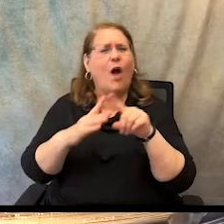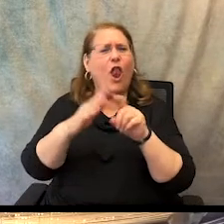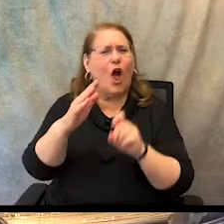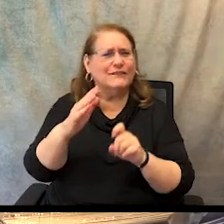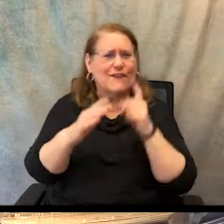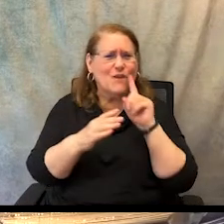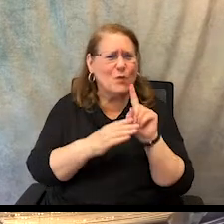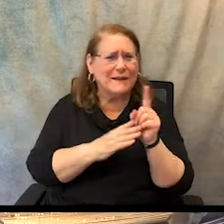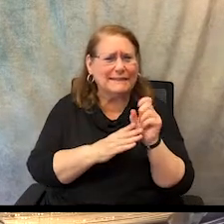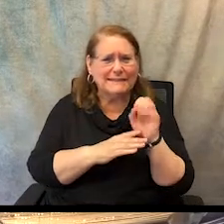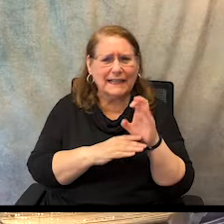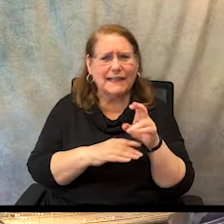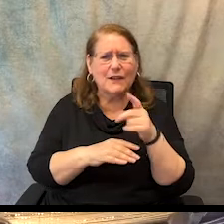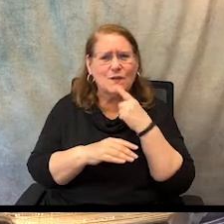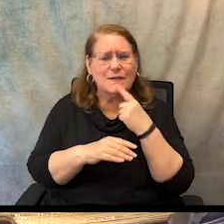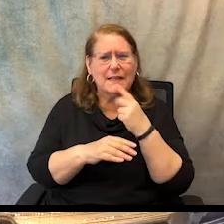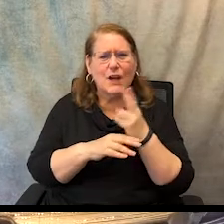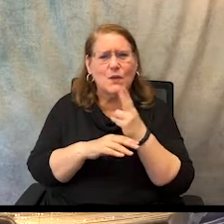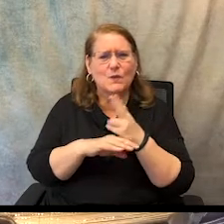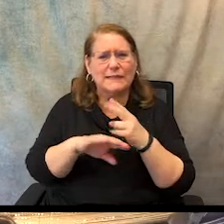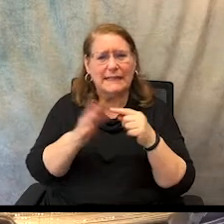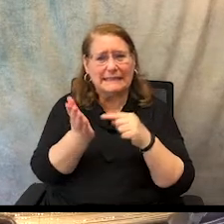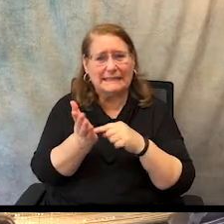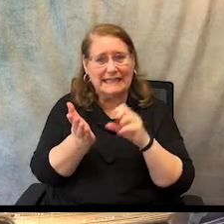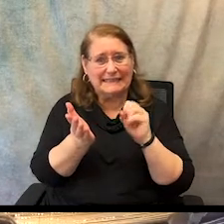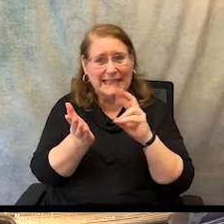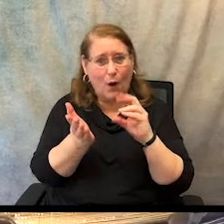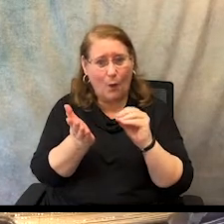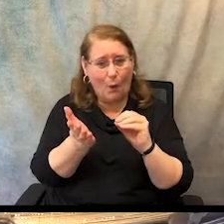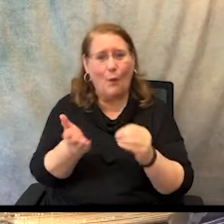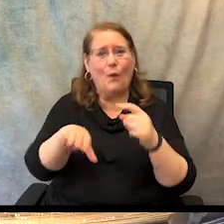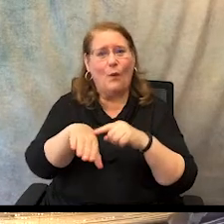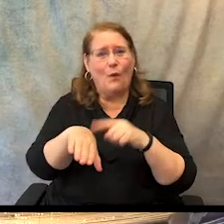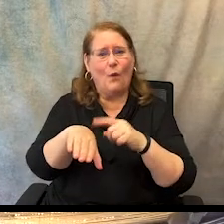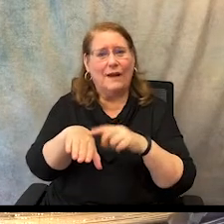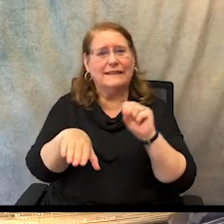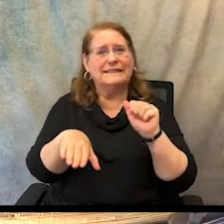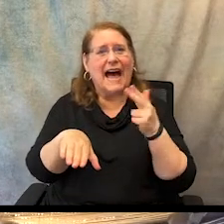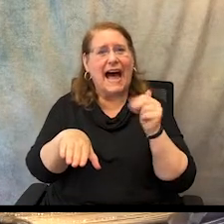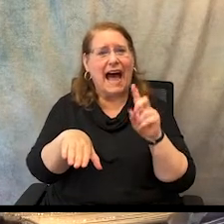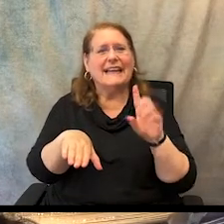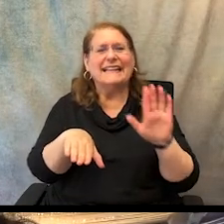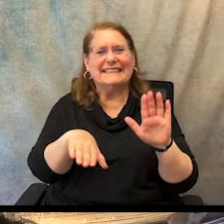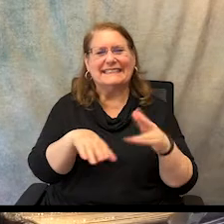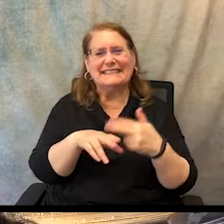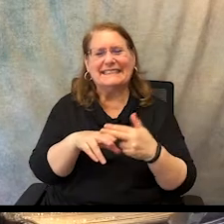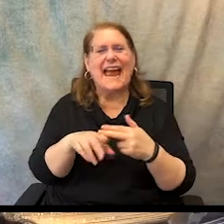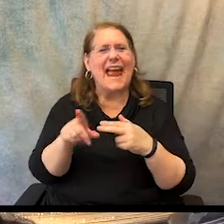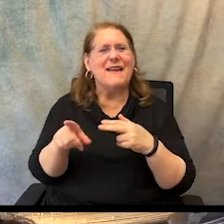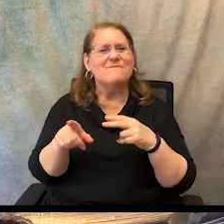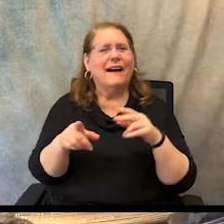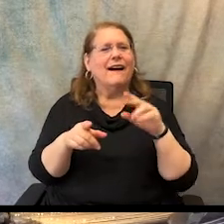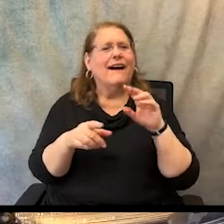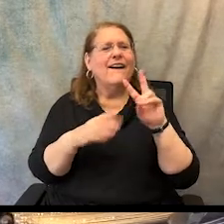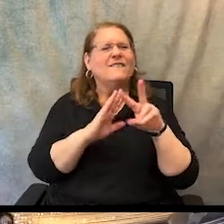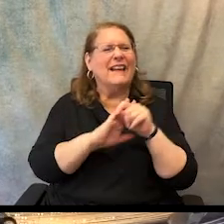we lost you for a second. You said this is Sero, and what was the other side? And the other side was Sarhad, his name. Okay.